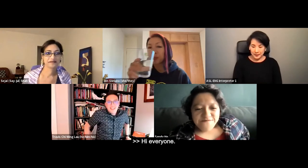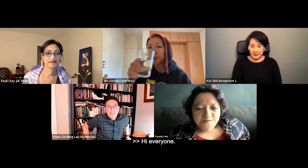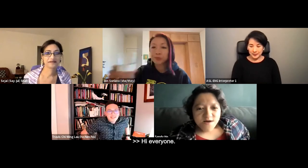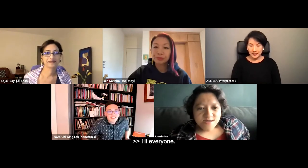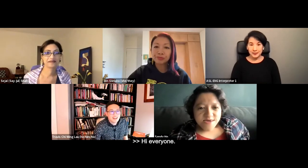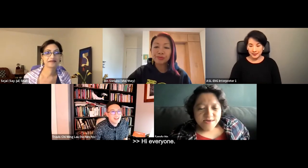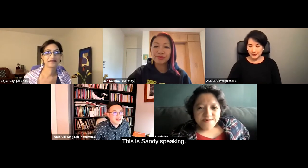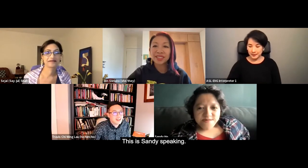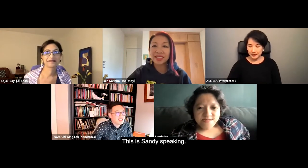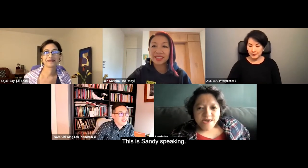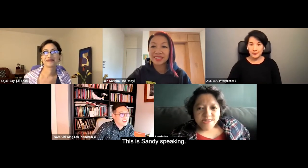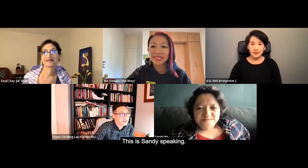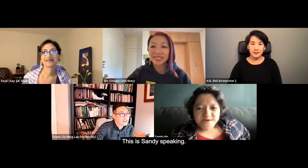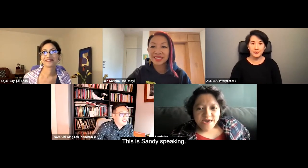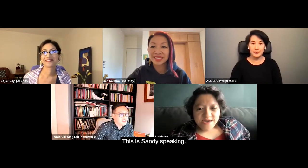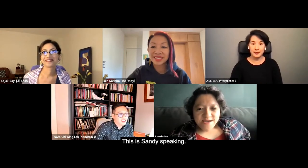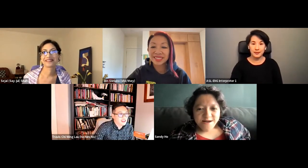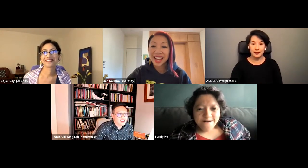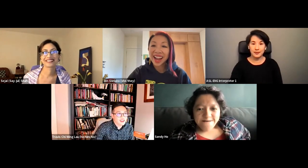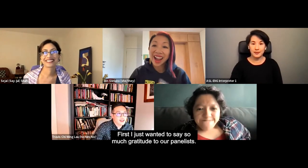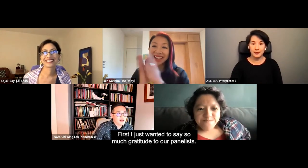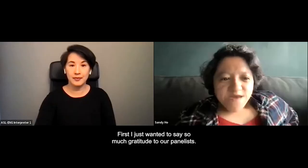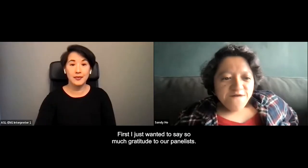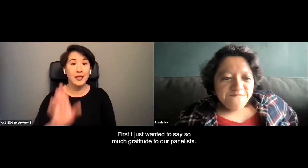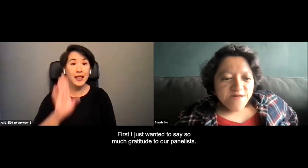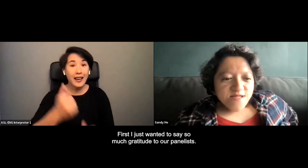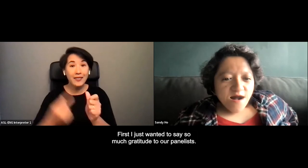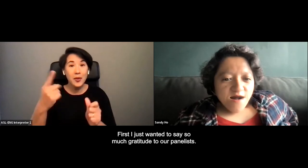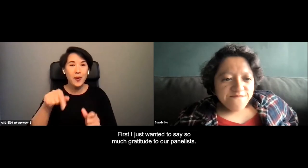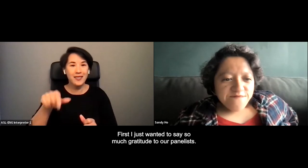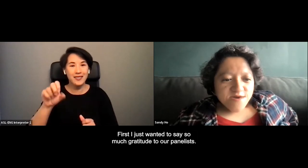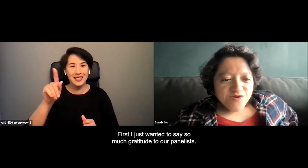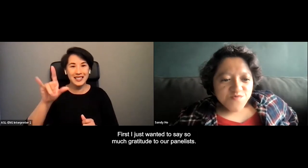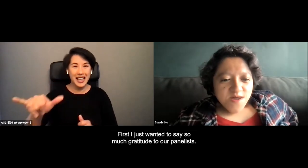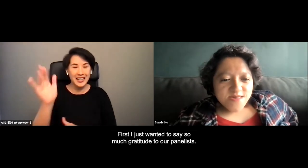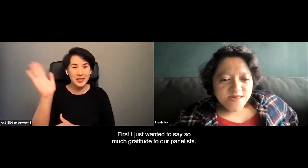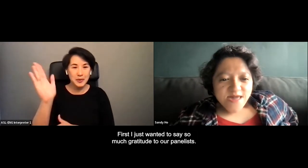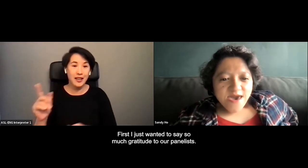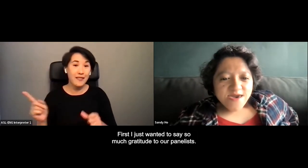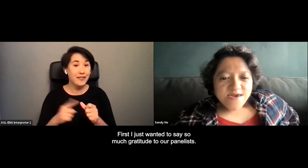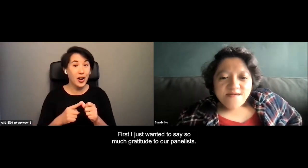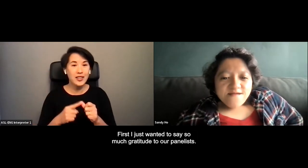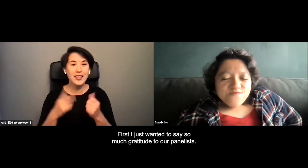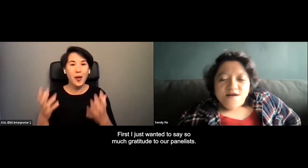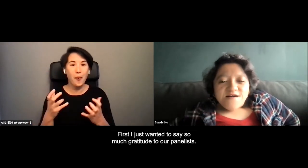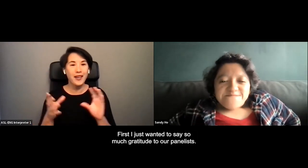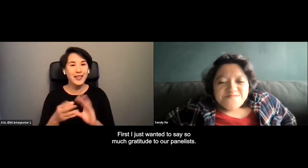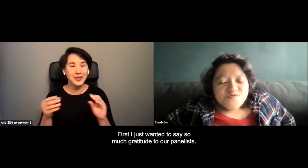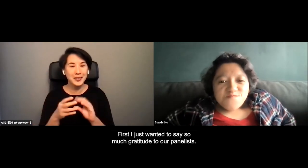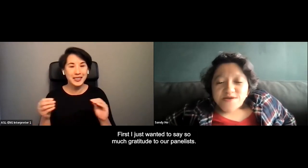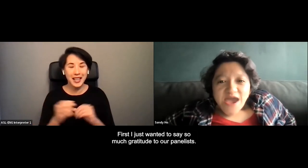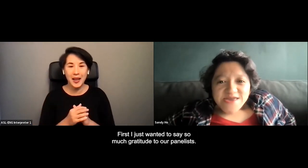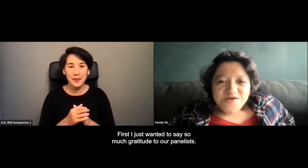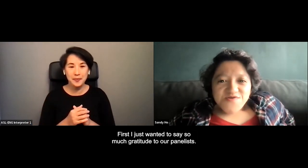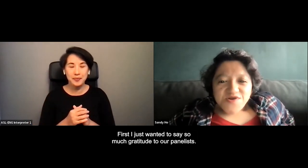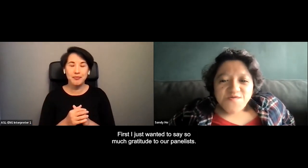Hi, everyone. This is Sandy speaking. First off, just wanted to say so